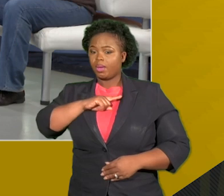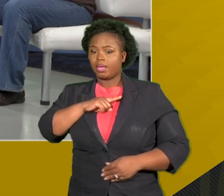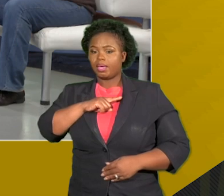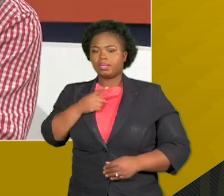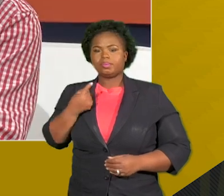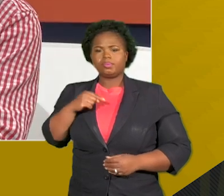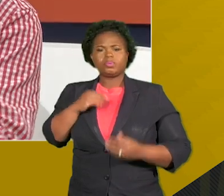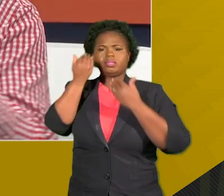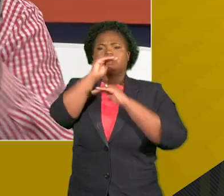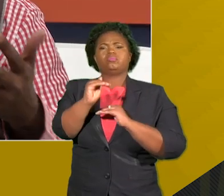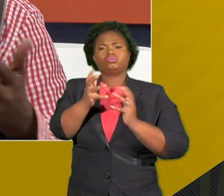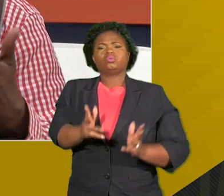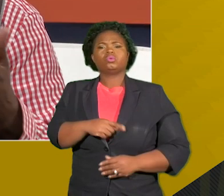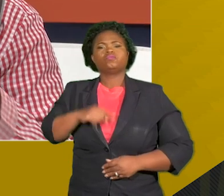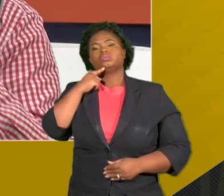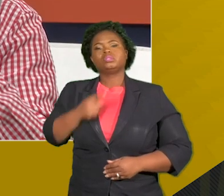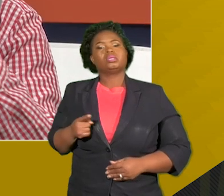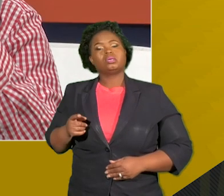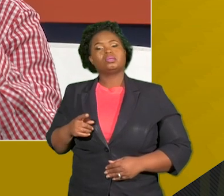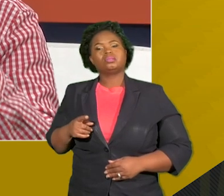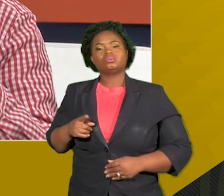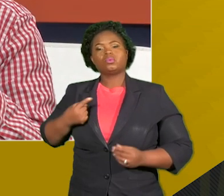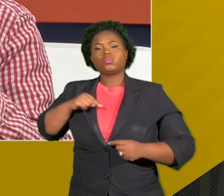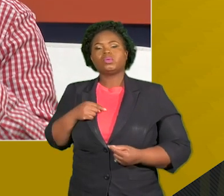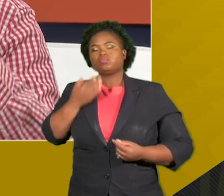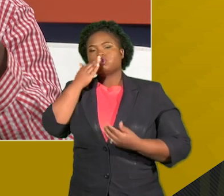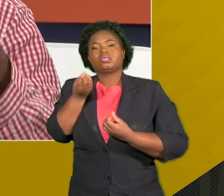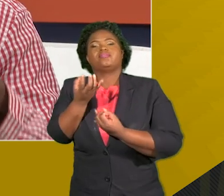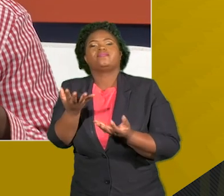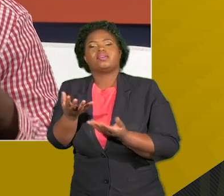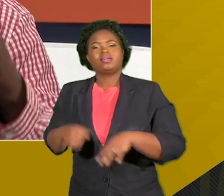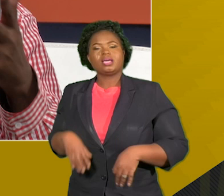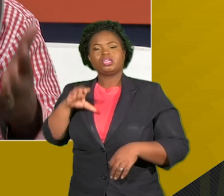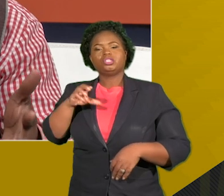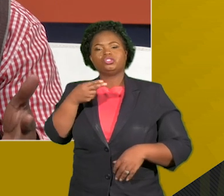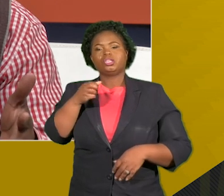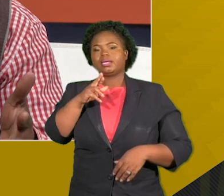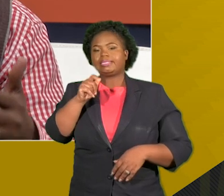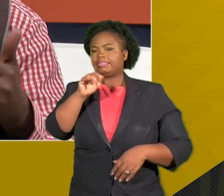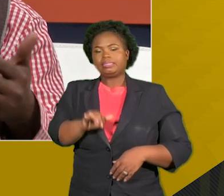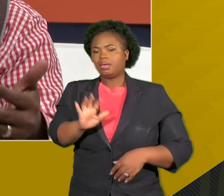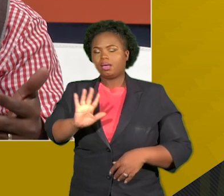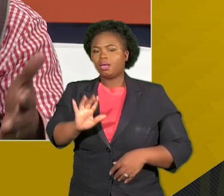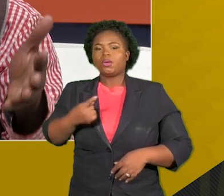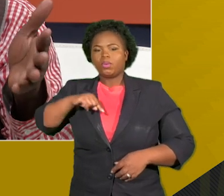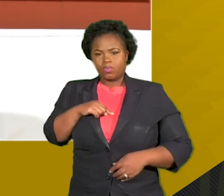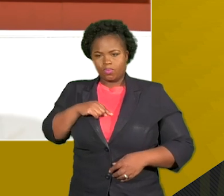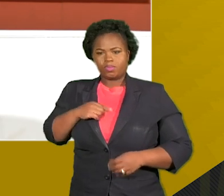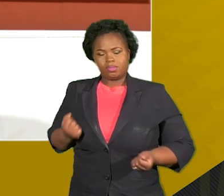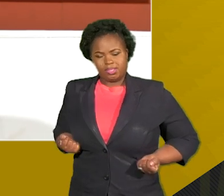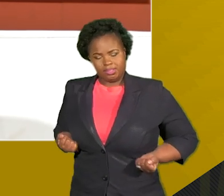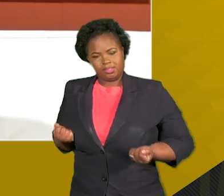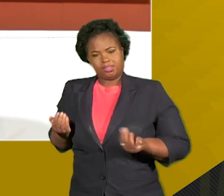limited termination, uma sizothi umsebenzi wethu lena. We are not charity. Okay. But we are rendering a service to government, to the community